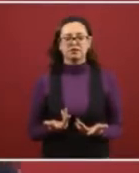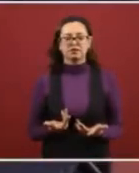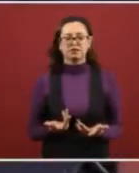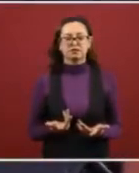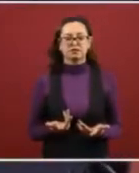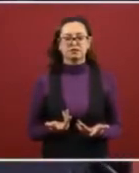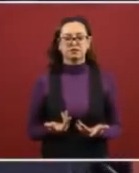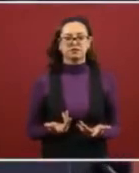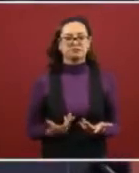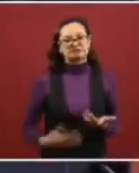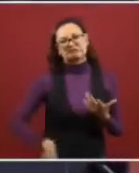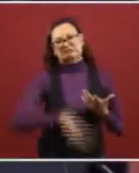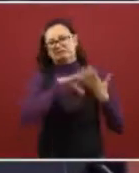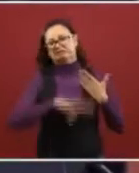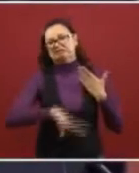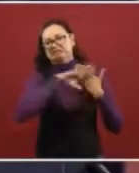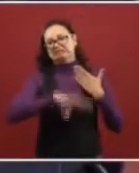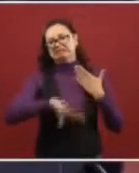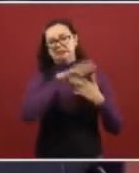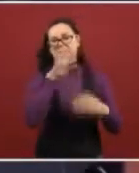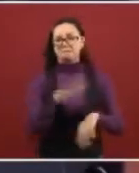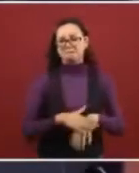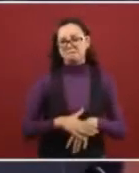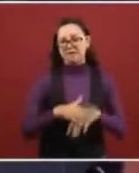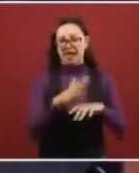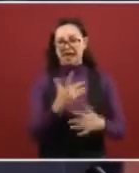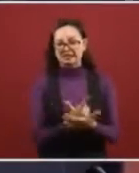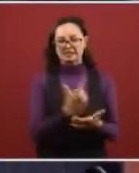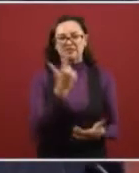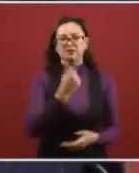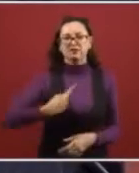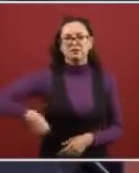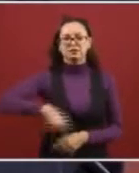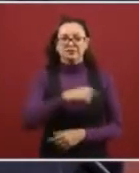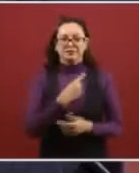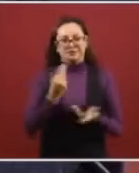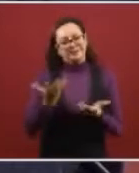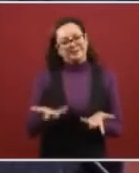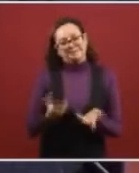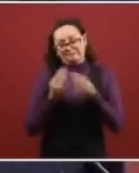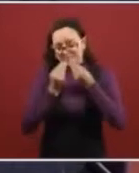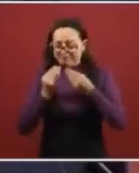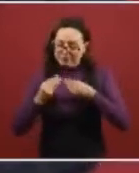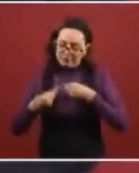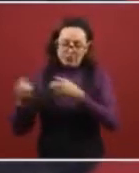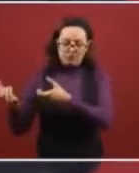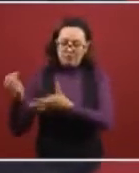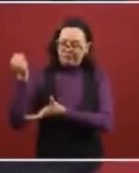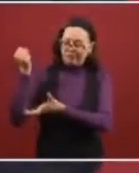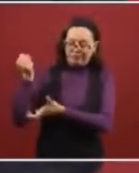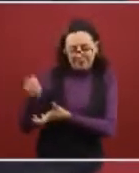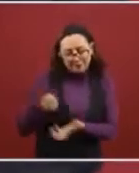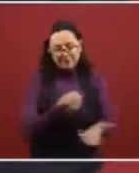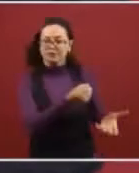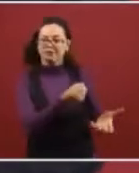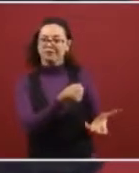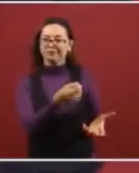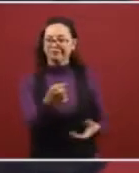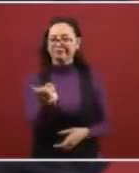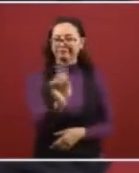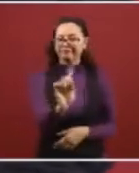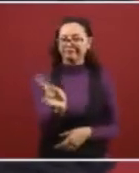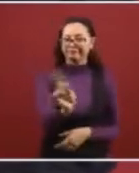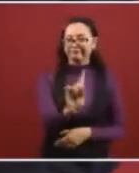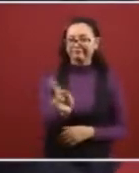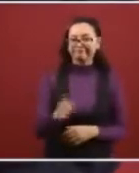lanzada en contra del gobierno that if they went against the government no. That we would cede to them. He says no. Este, como